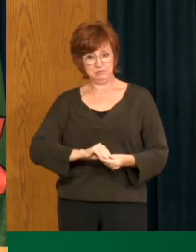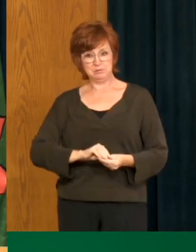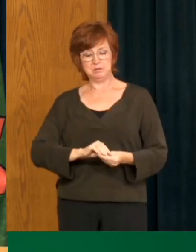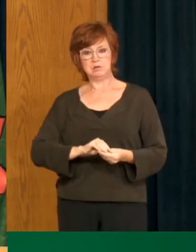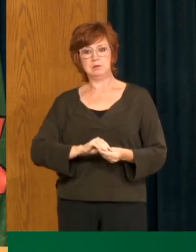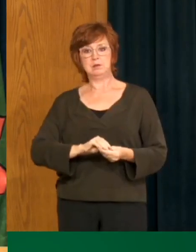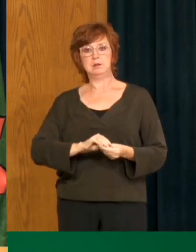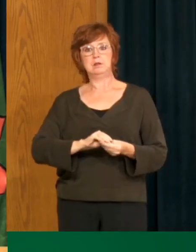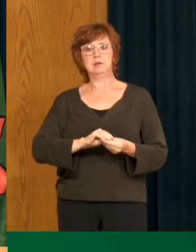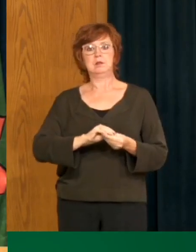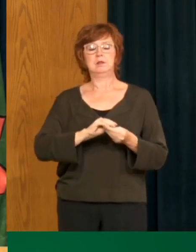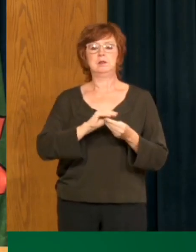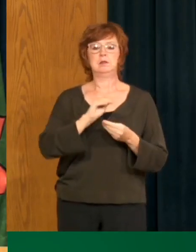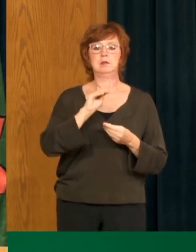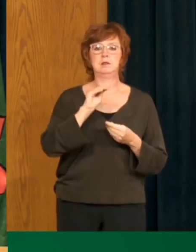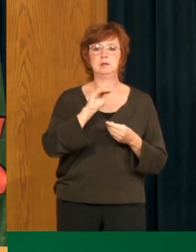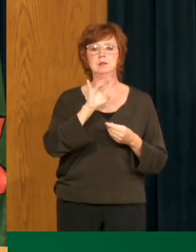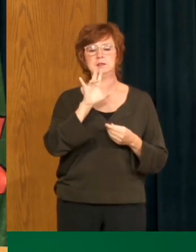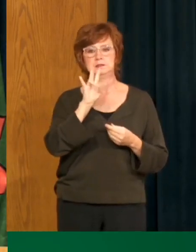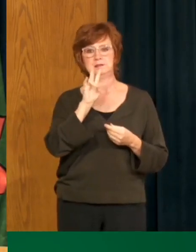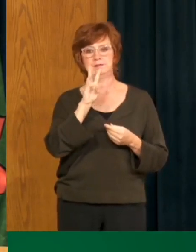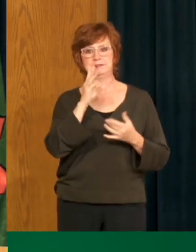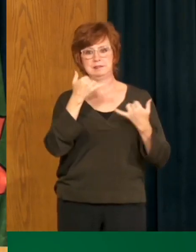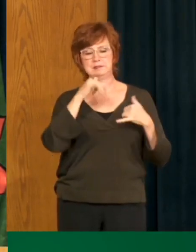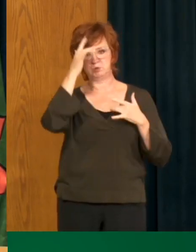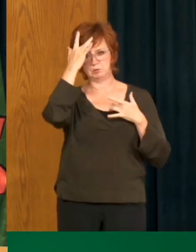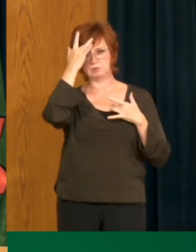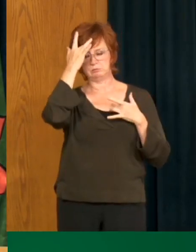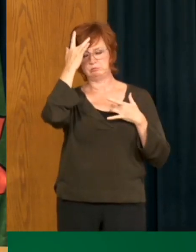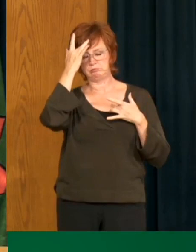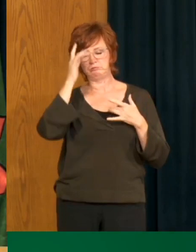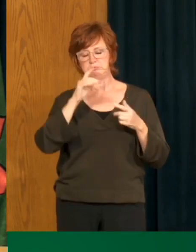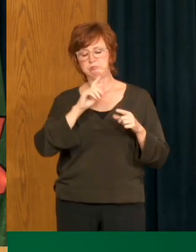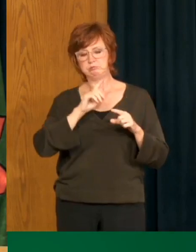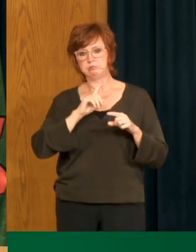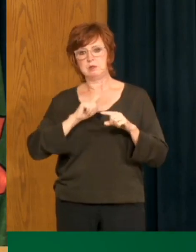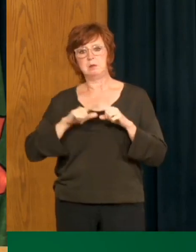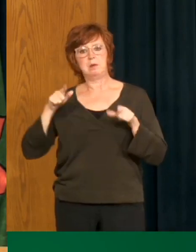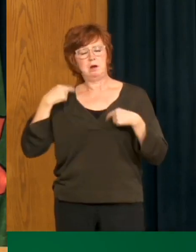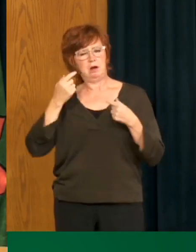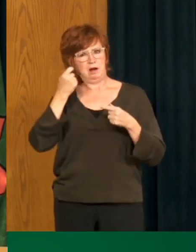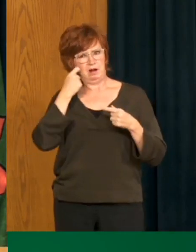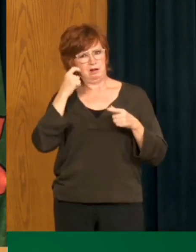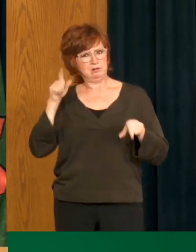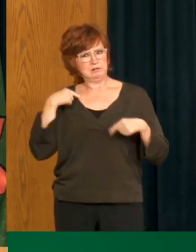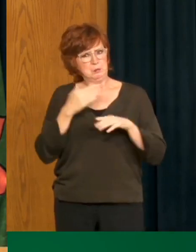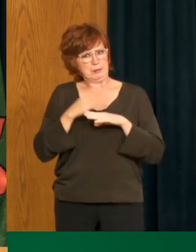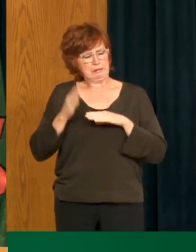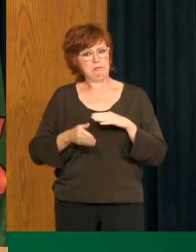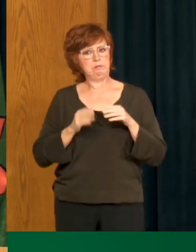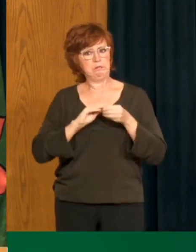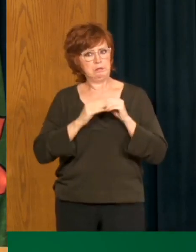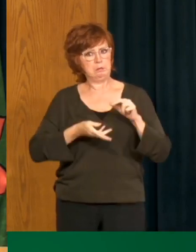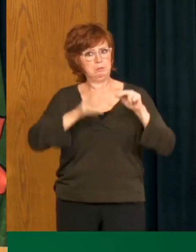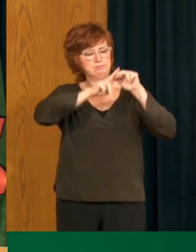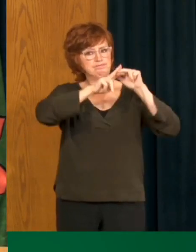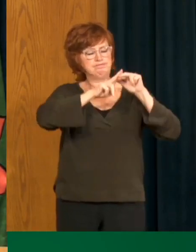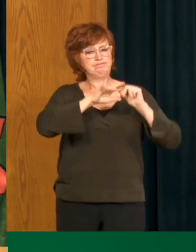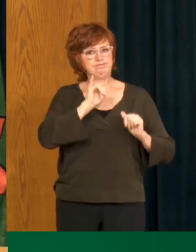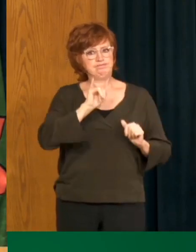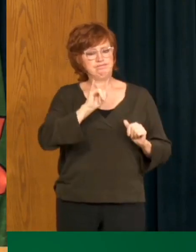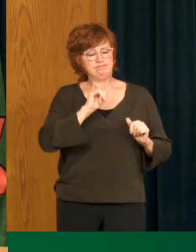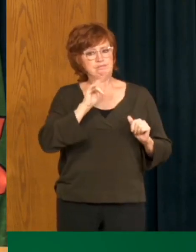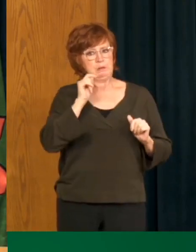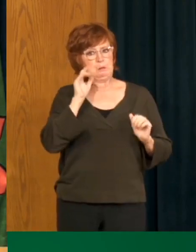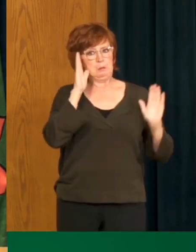of 76. The increase in case numbers over the recent number of days has been quite concerning and should serve as a reminder for